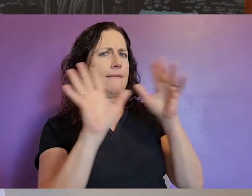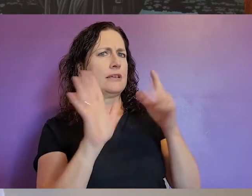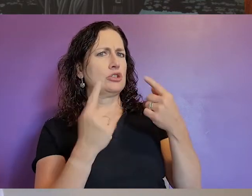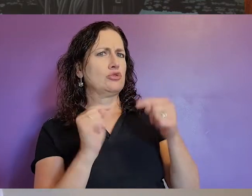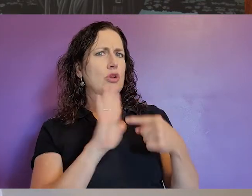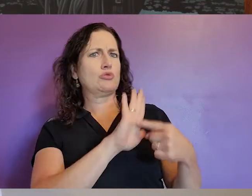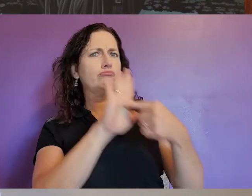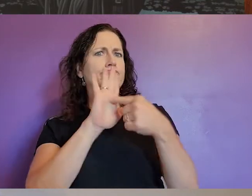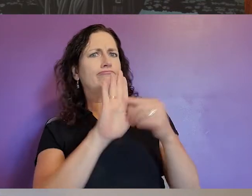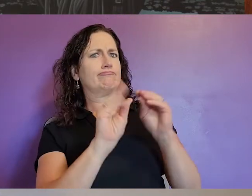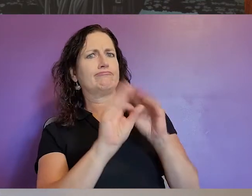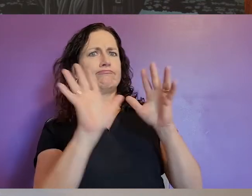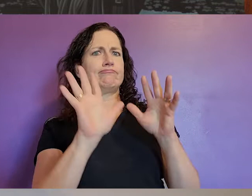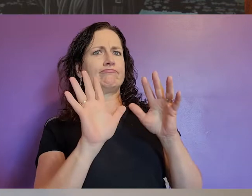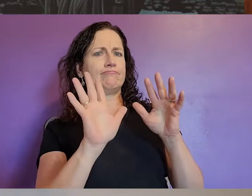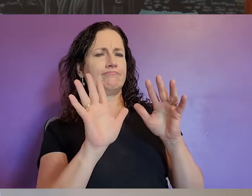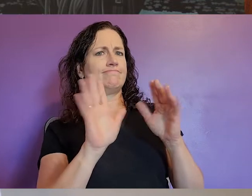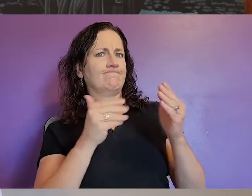standing out.